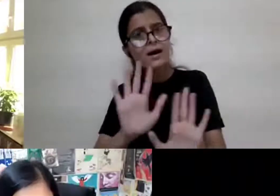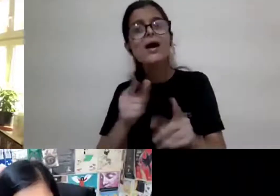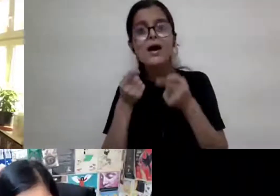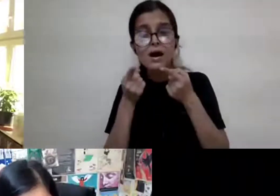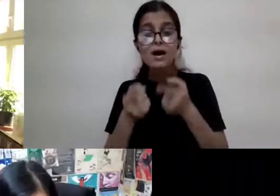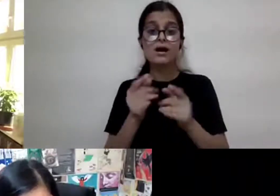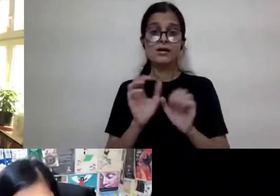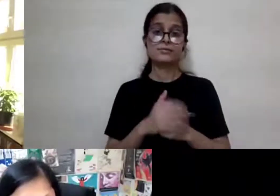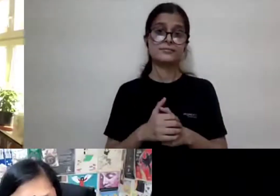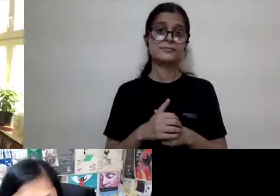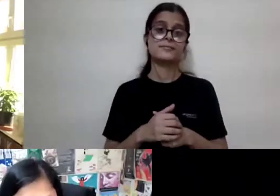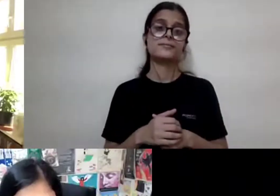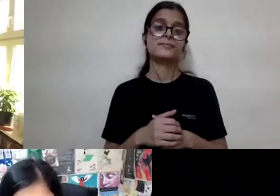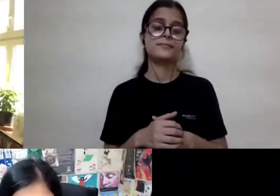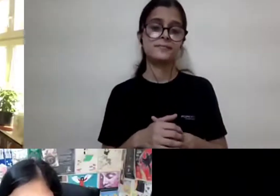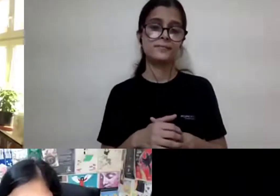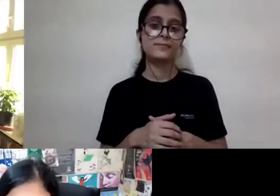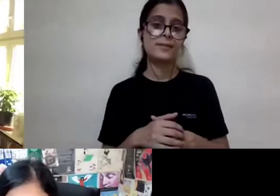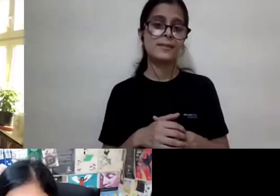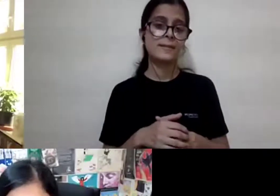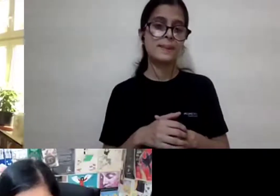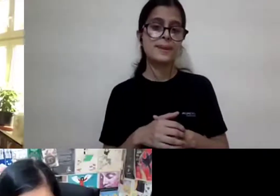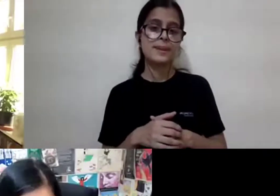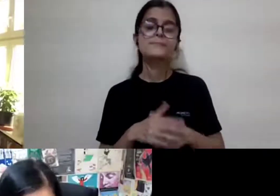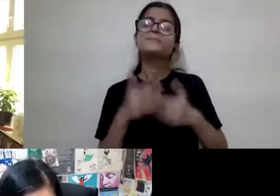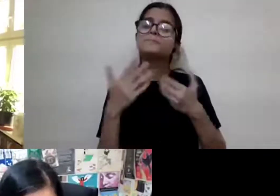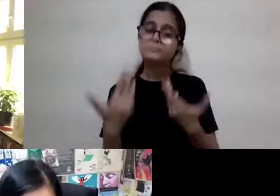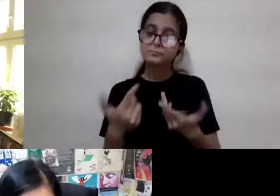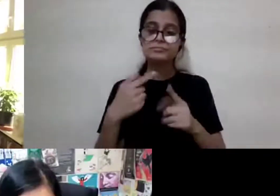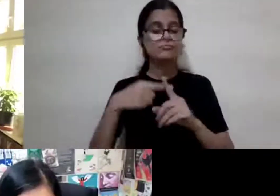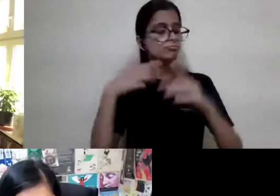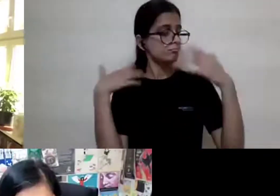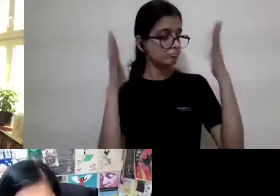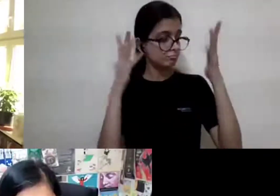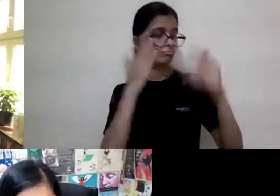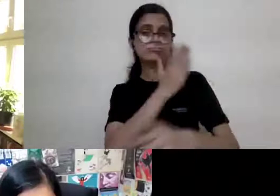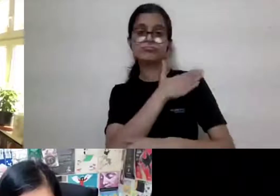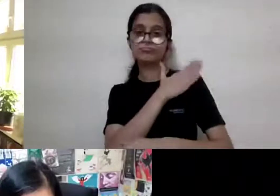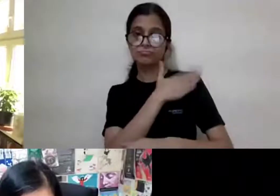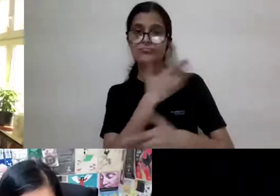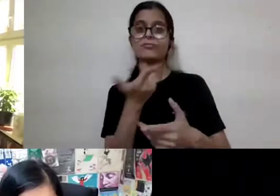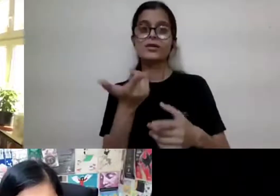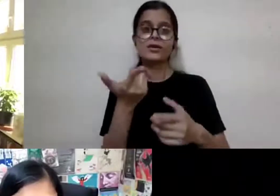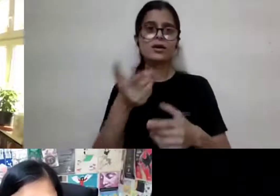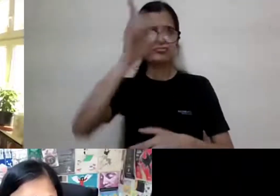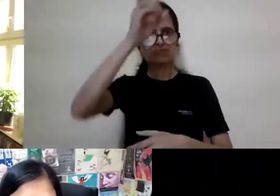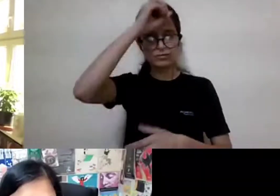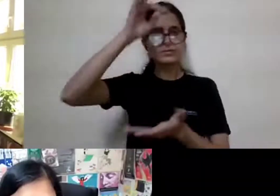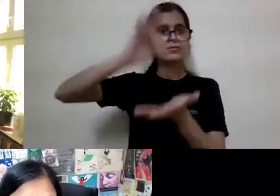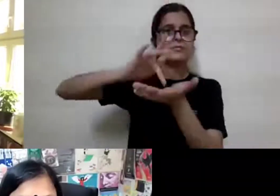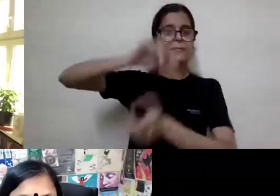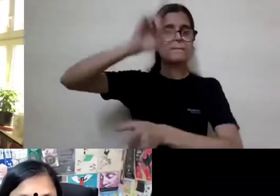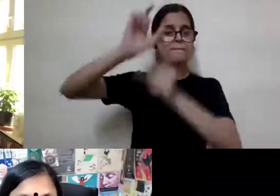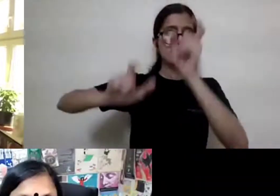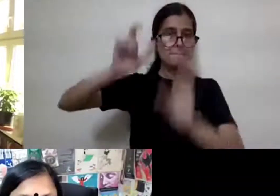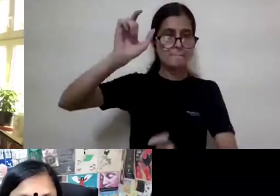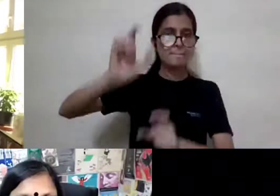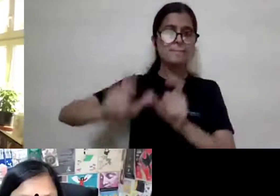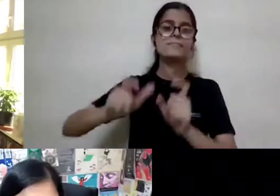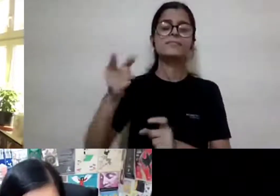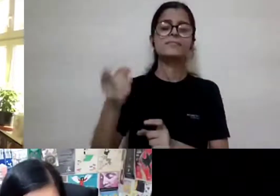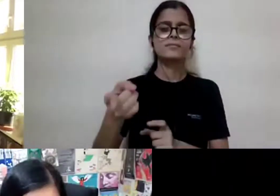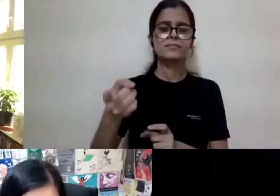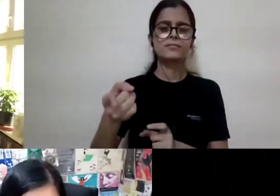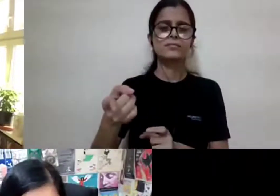uh, but what one also appreciated is the fact that people in Germany, you said, for